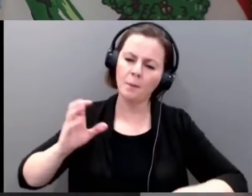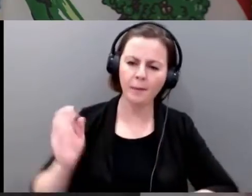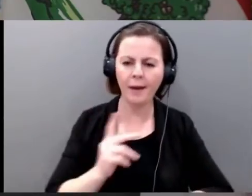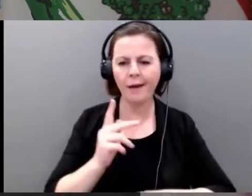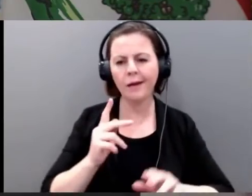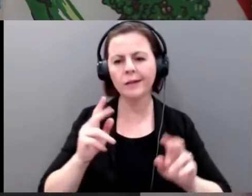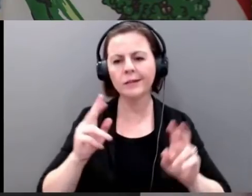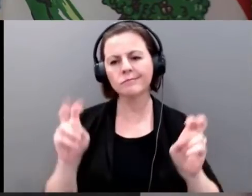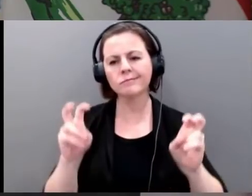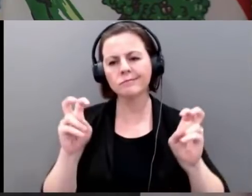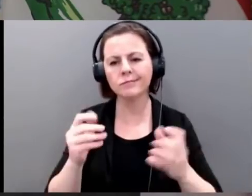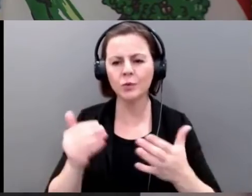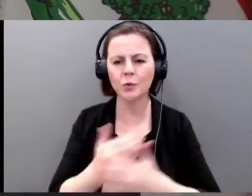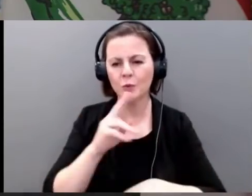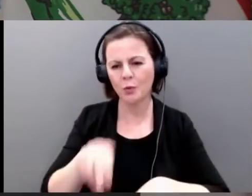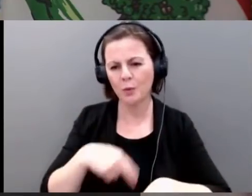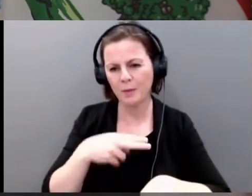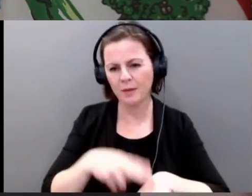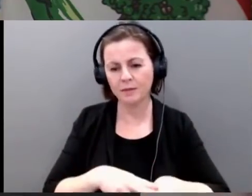Thank you.